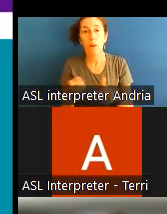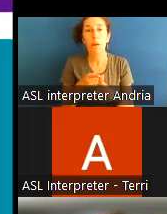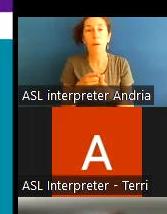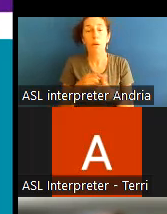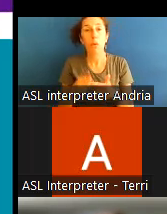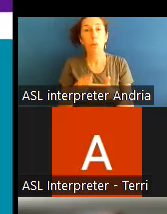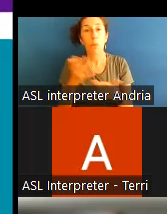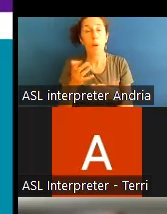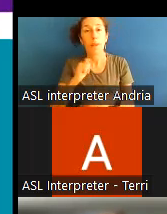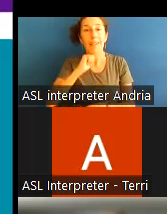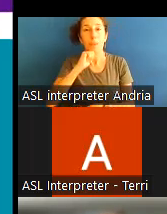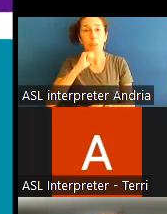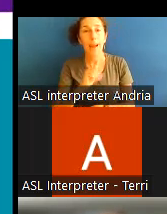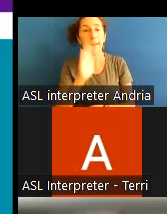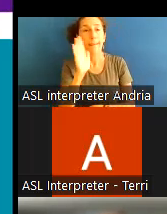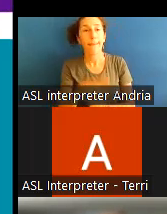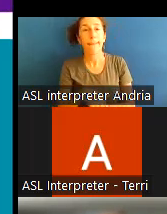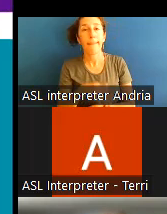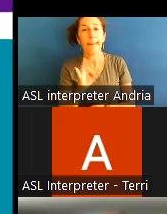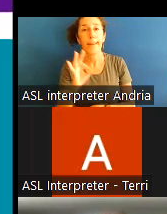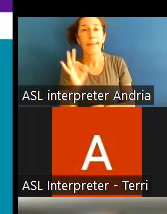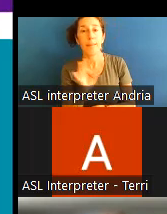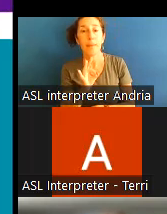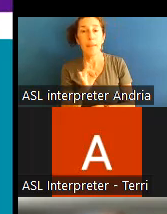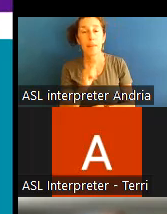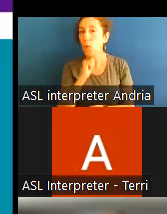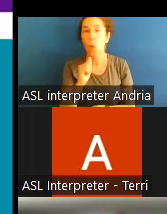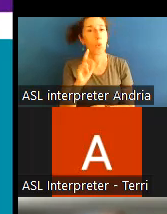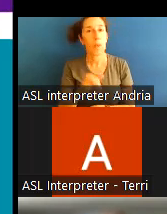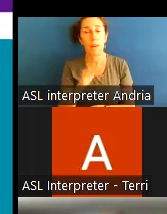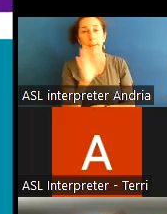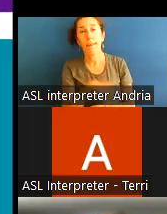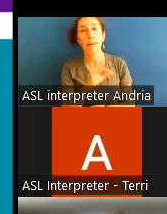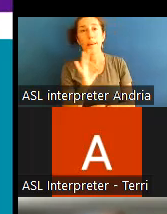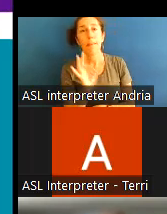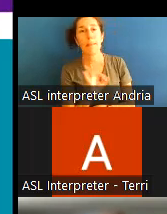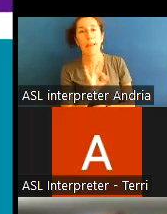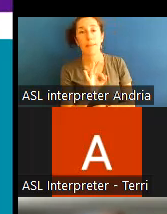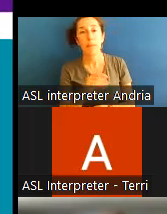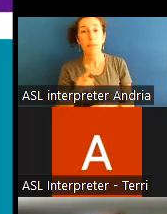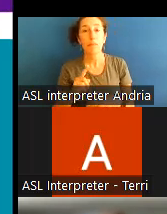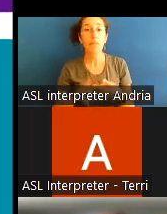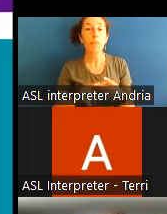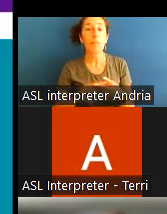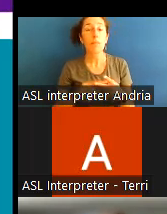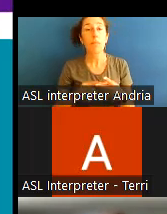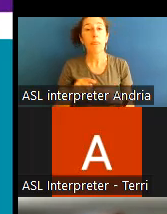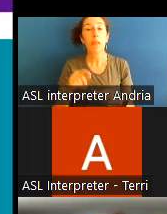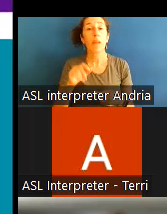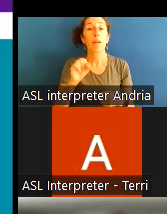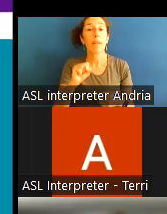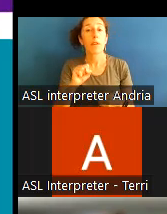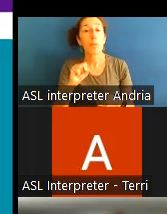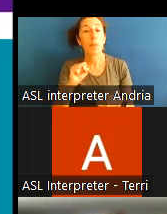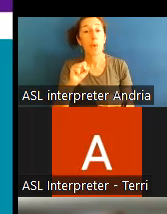problem. Providers minimize disclosures when they assume sexual violence should involve physical force, that